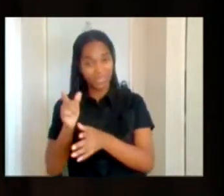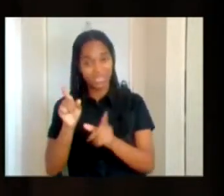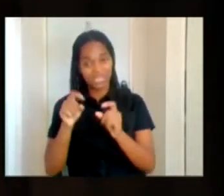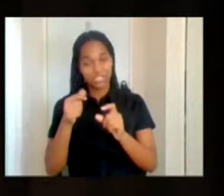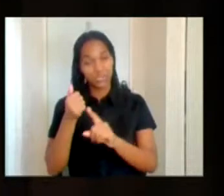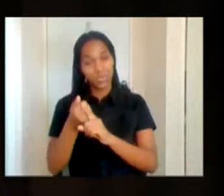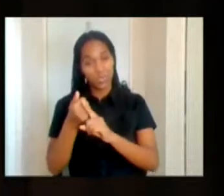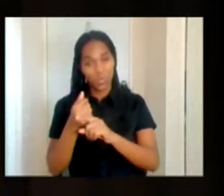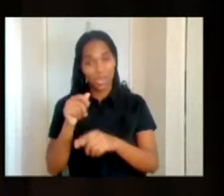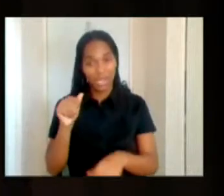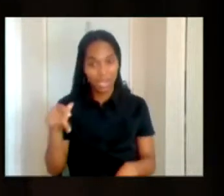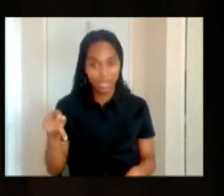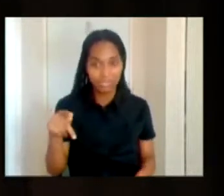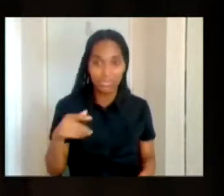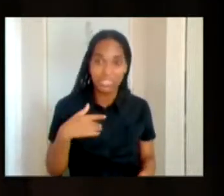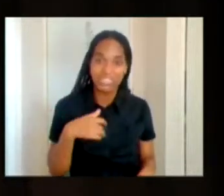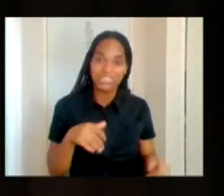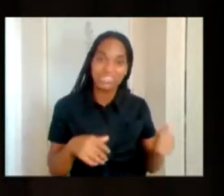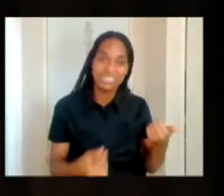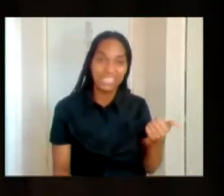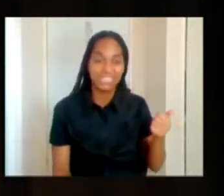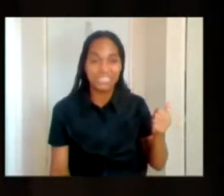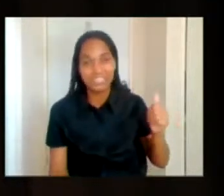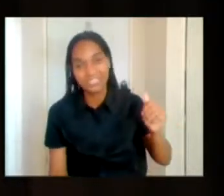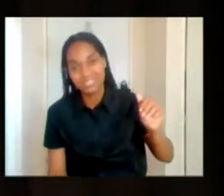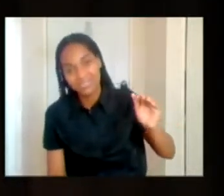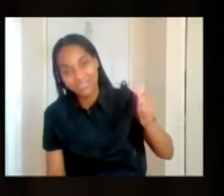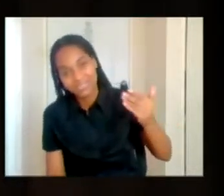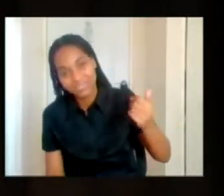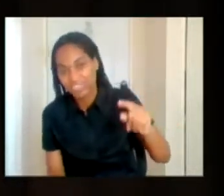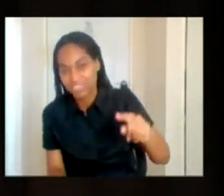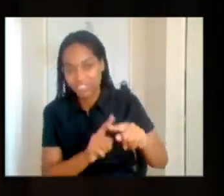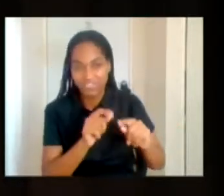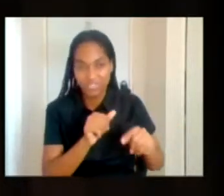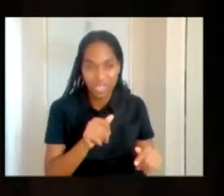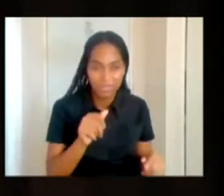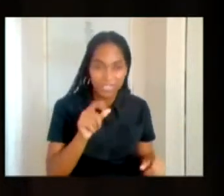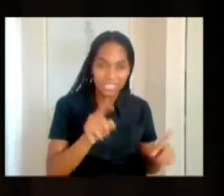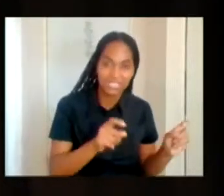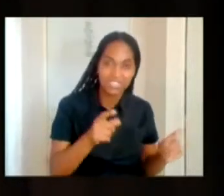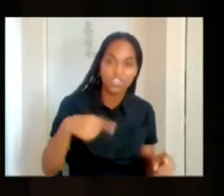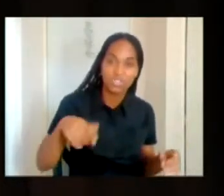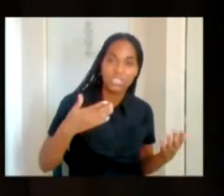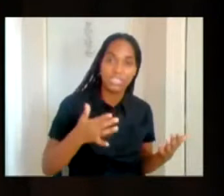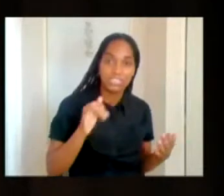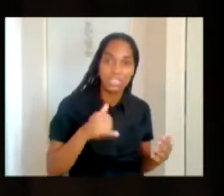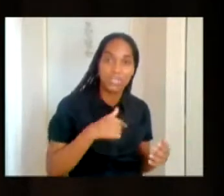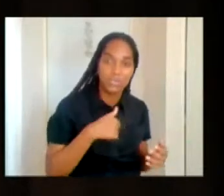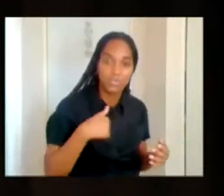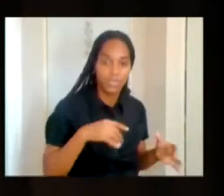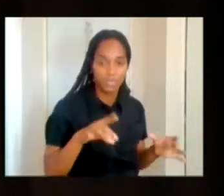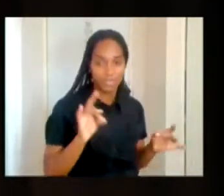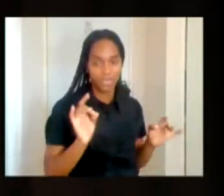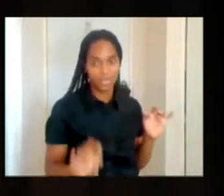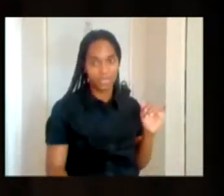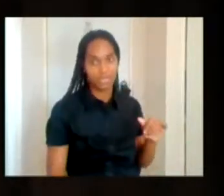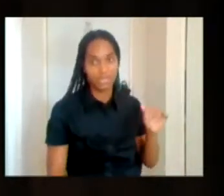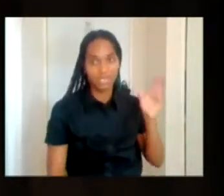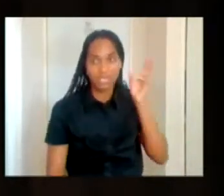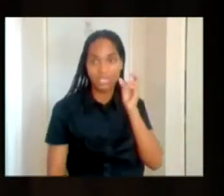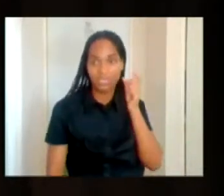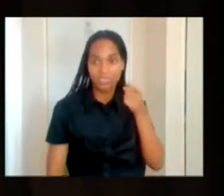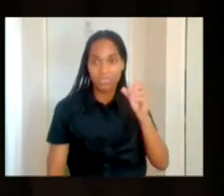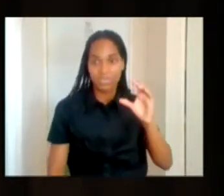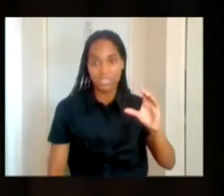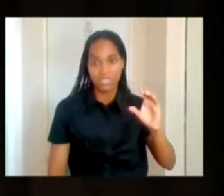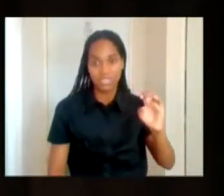got 10, 50 different kinds of applications to test. So these are the things that we found that hearing from the CEs is we'd like